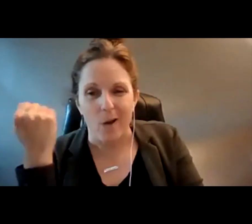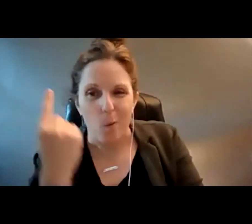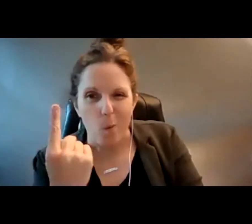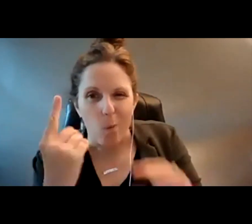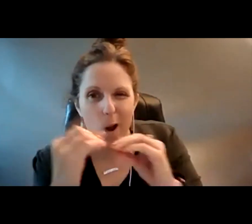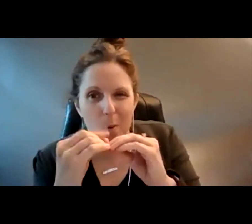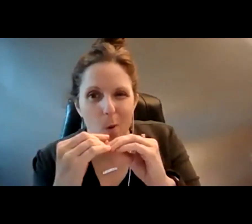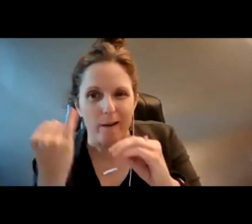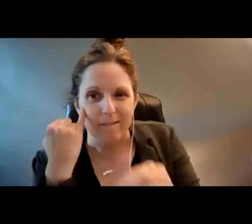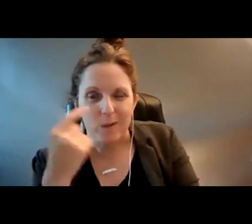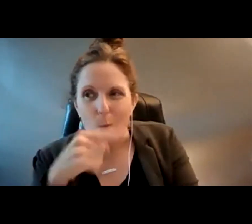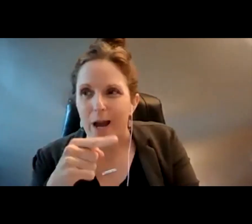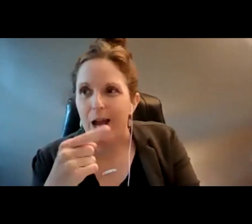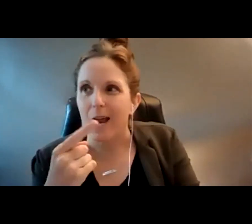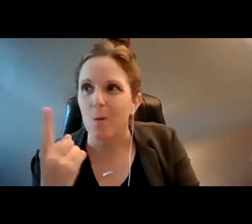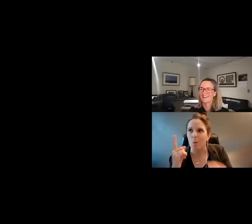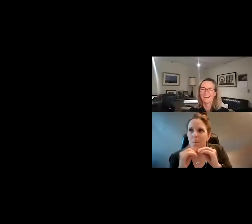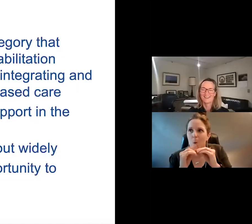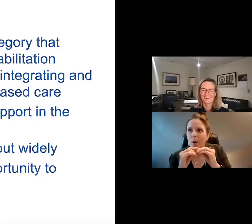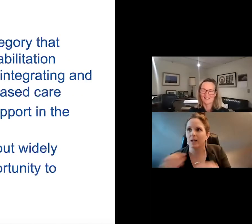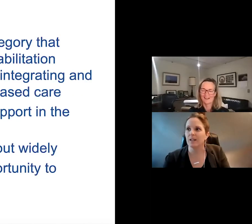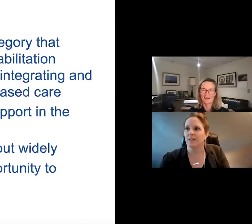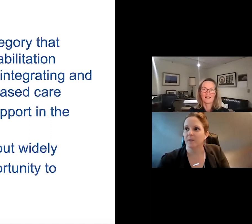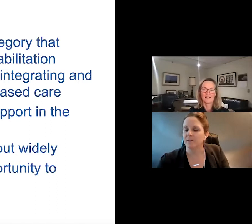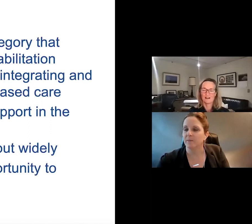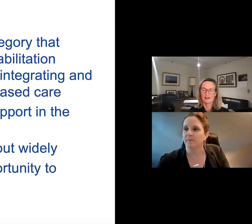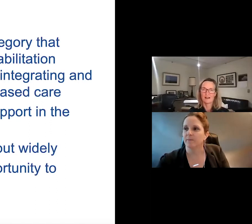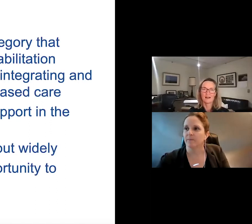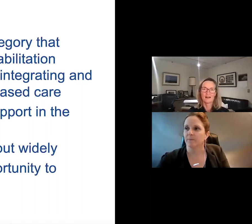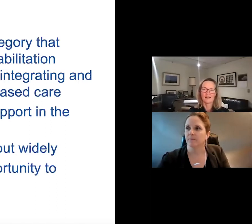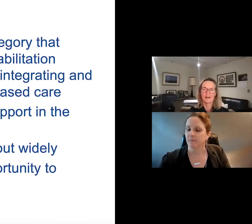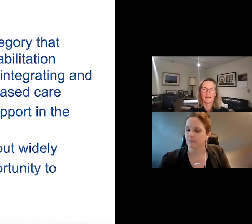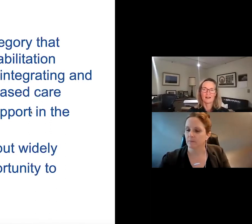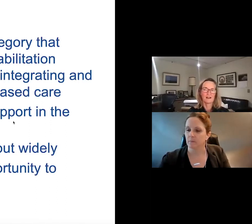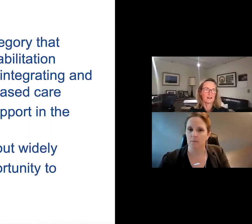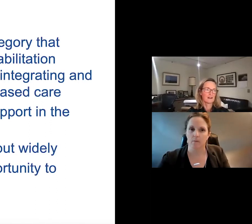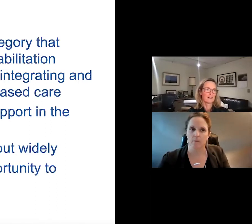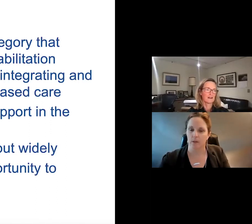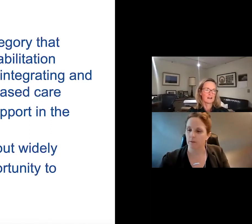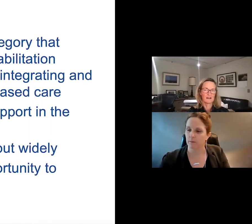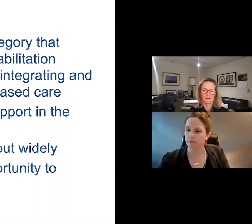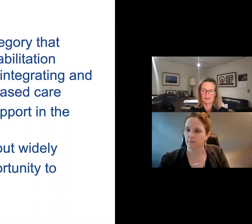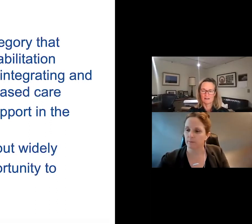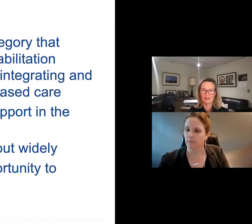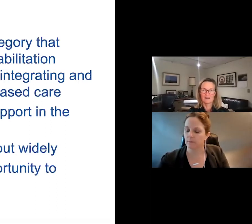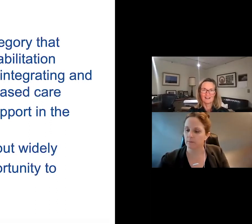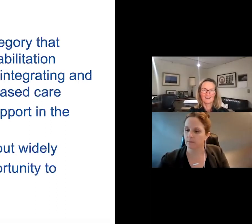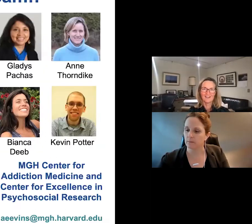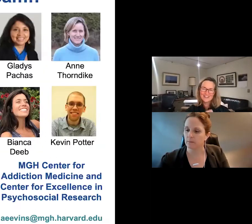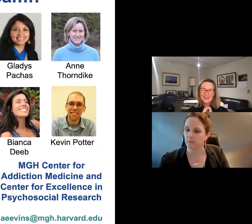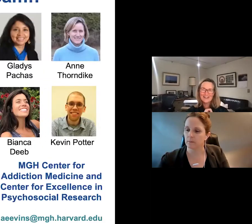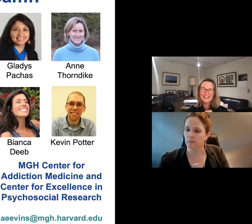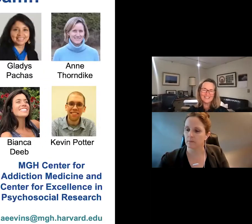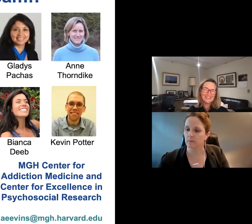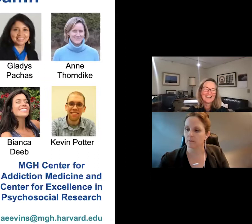Q&A when the time comes. So I'll stop my share and go back to Mary Ann. Oh, wait. Oh, I wanted